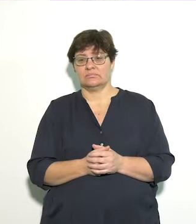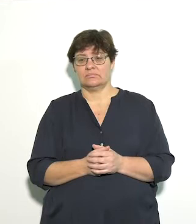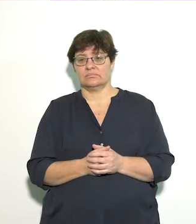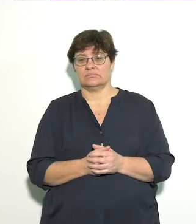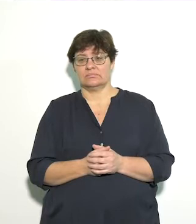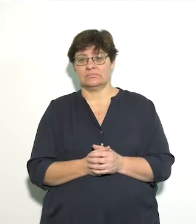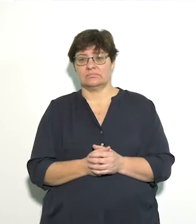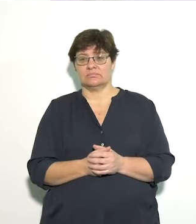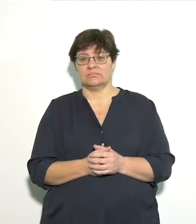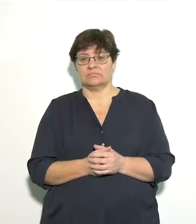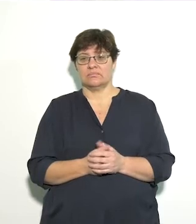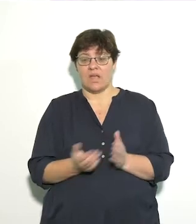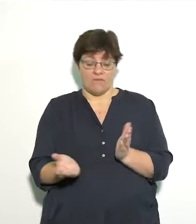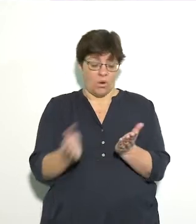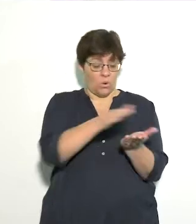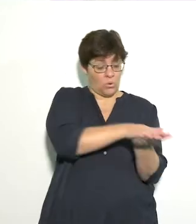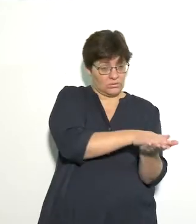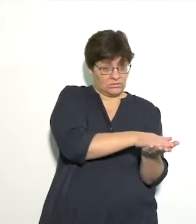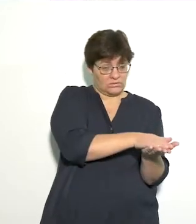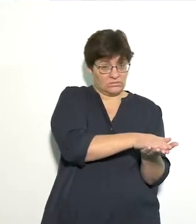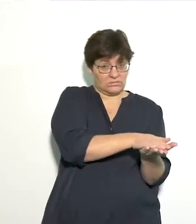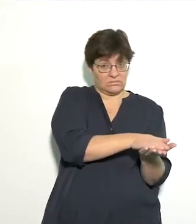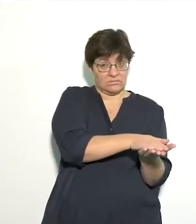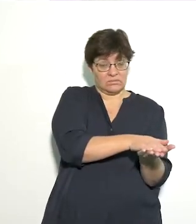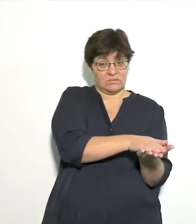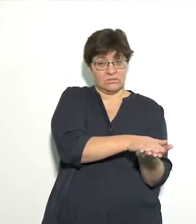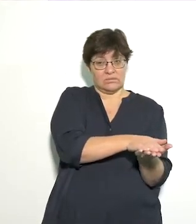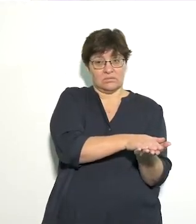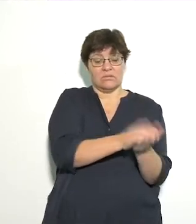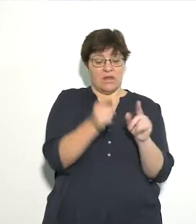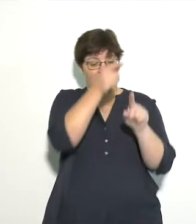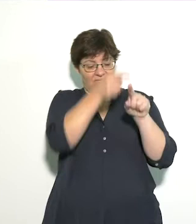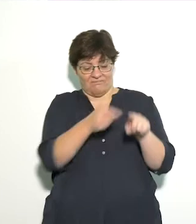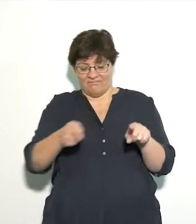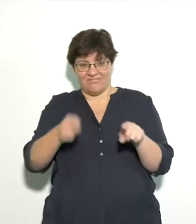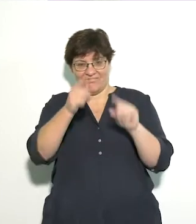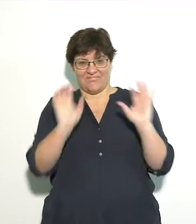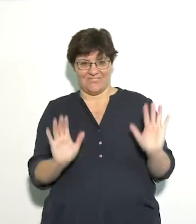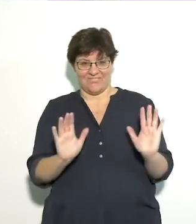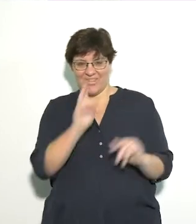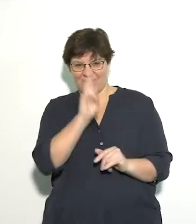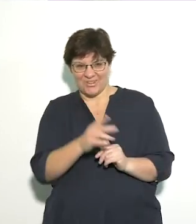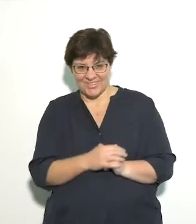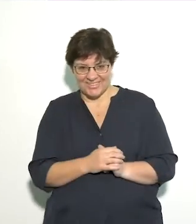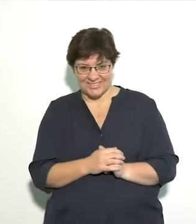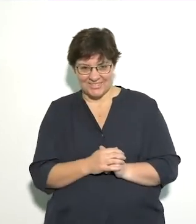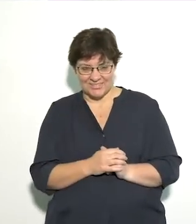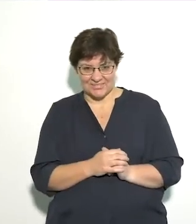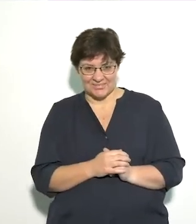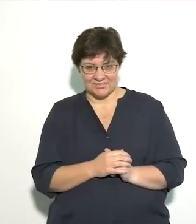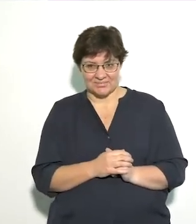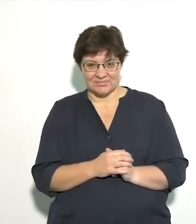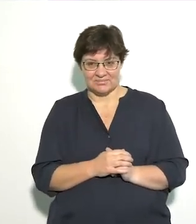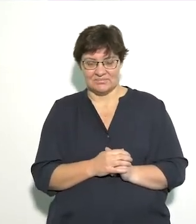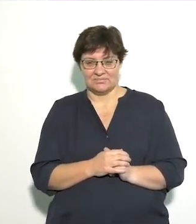like that. And then when you close it, and you fold it, you should have that little